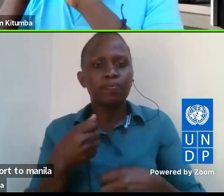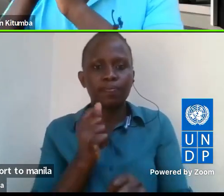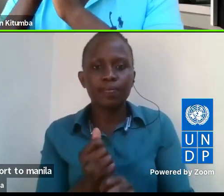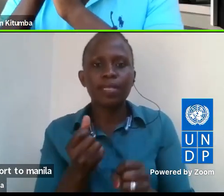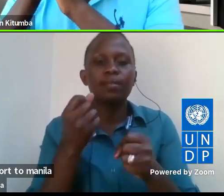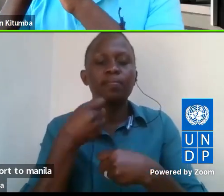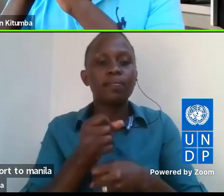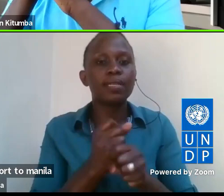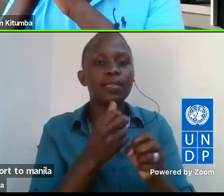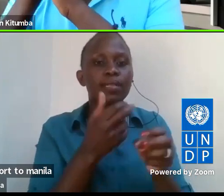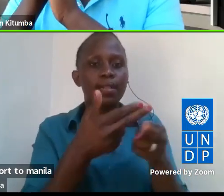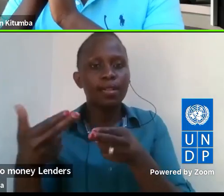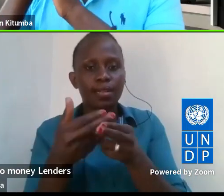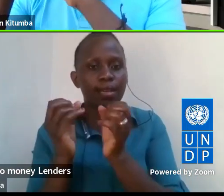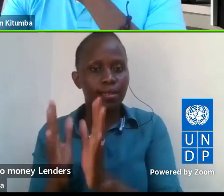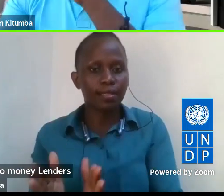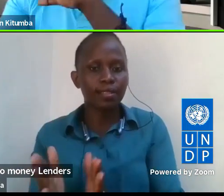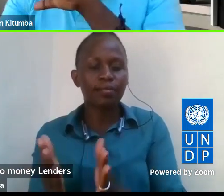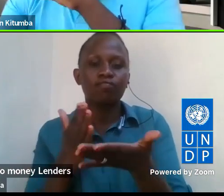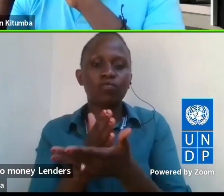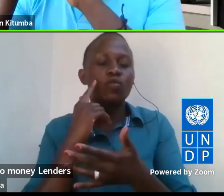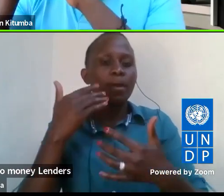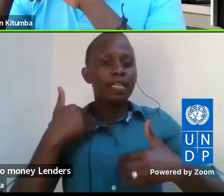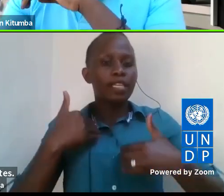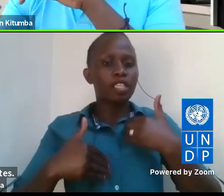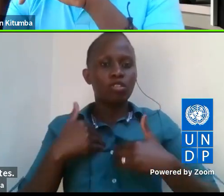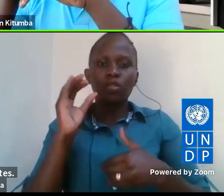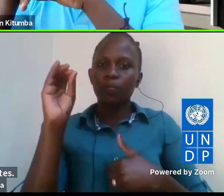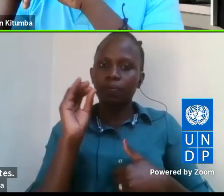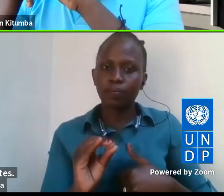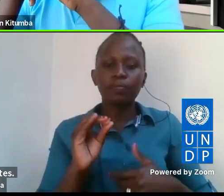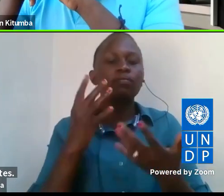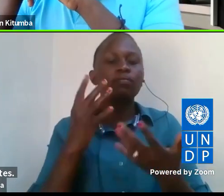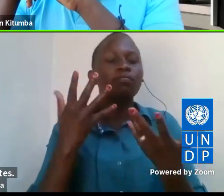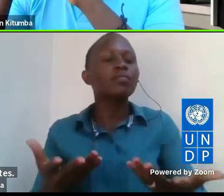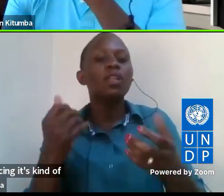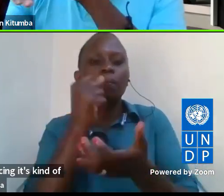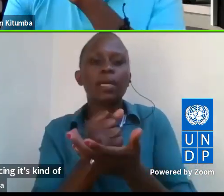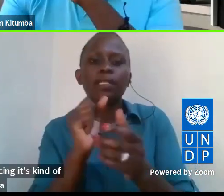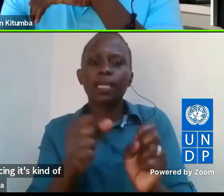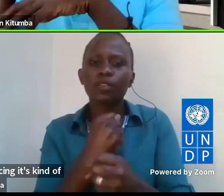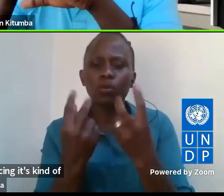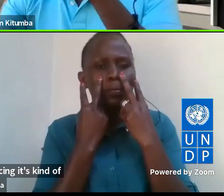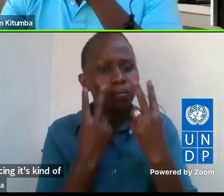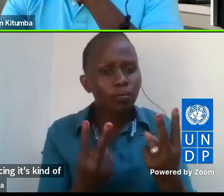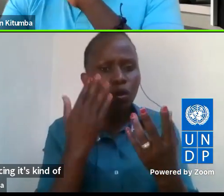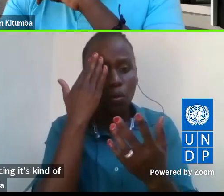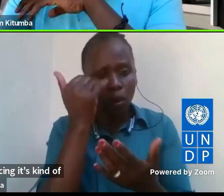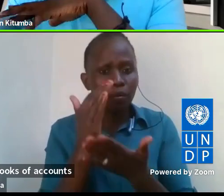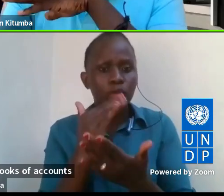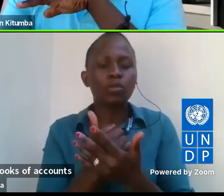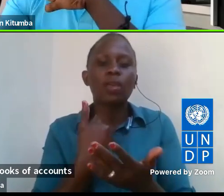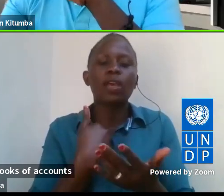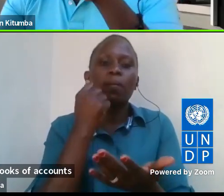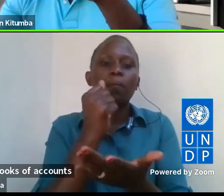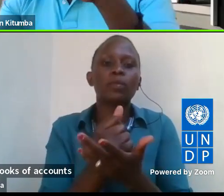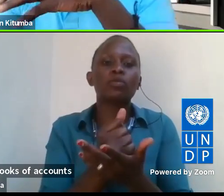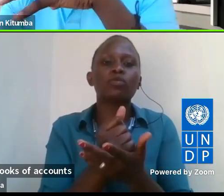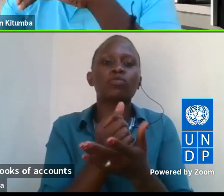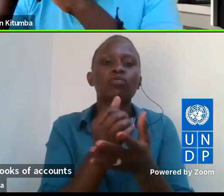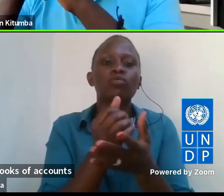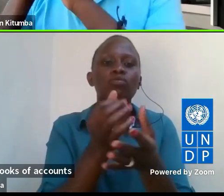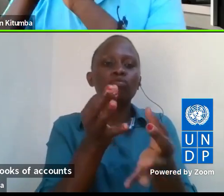exorbitant interest rates. So banks cannot look at them, microfinance units cannot look at them because they don't have books of accounts, no collateral. And